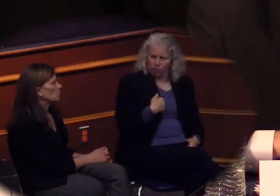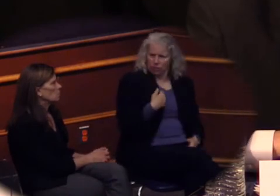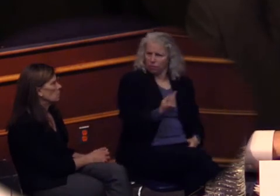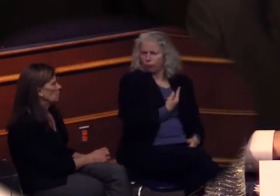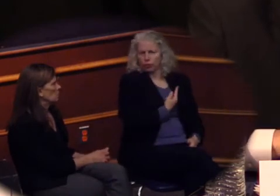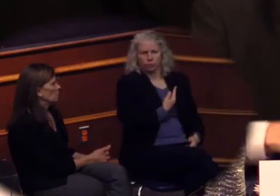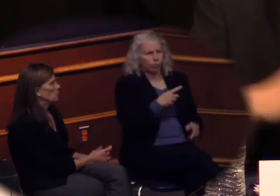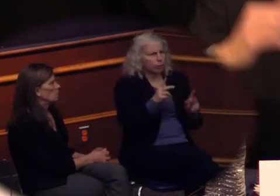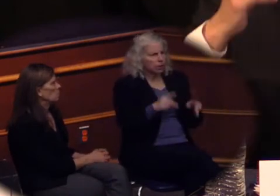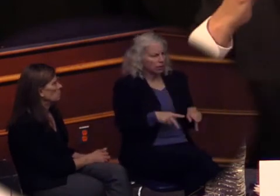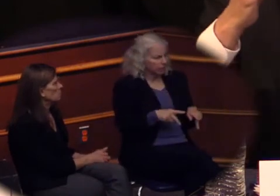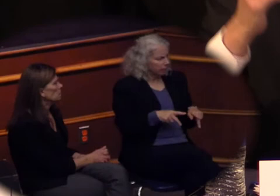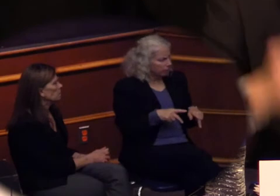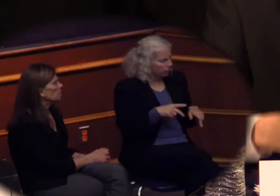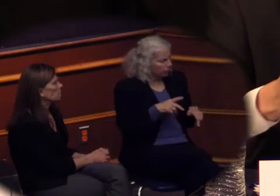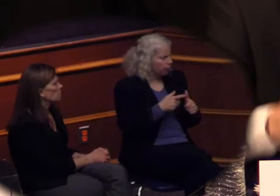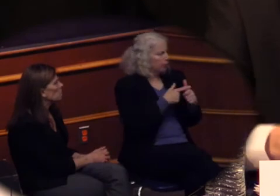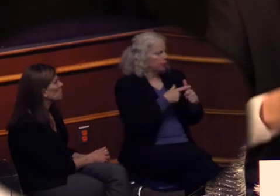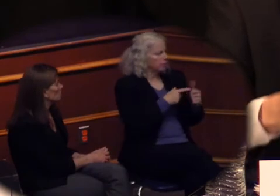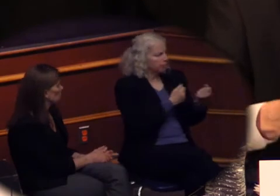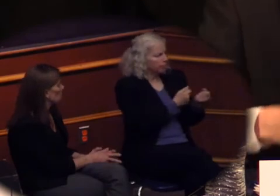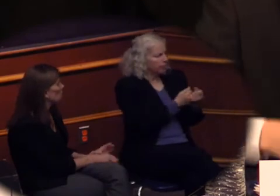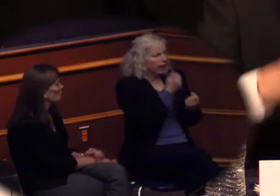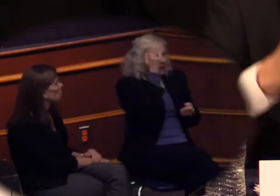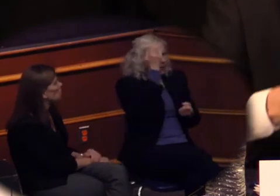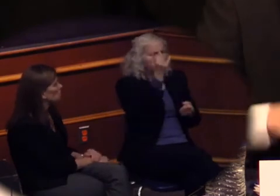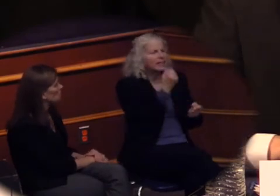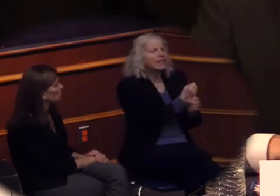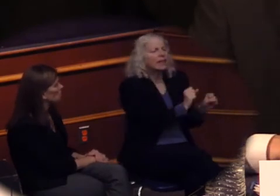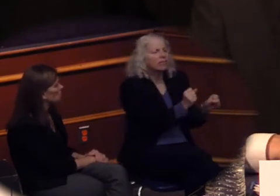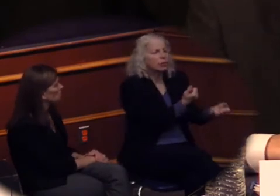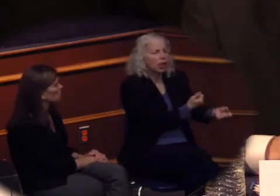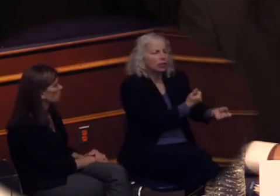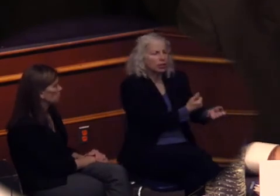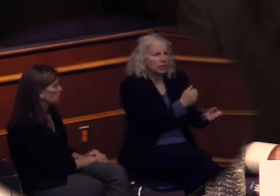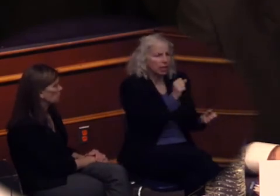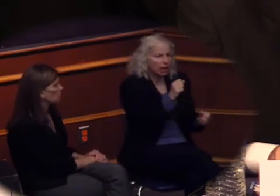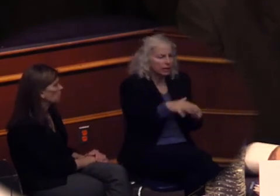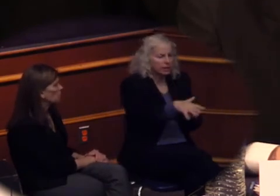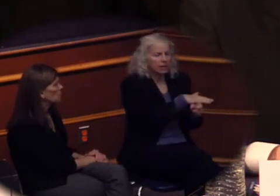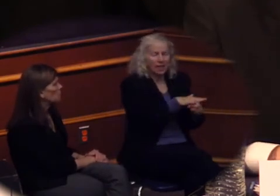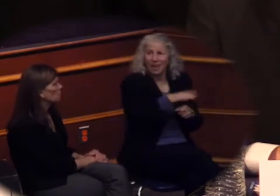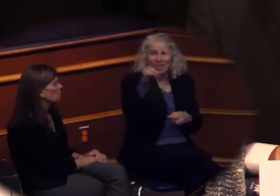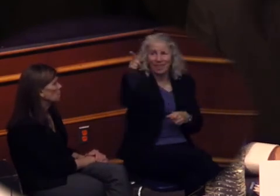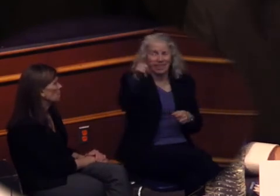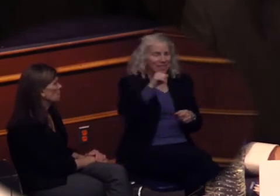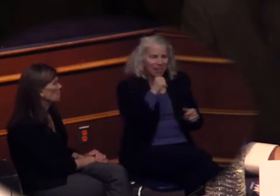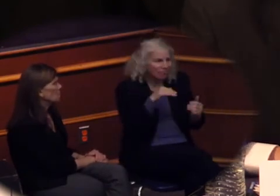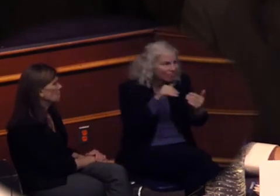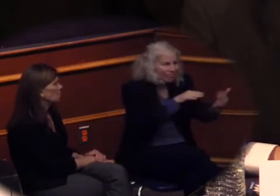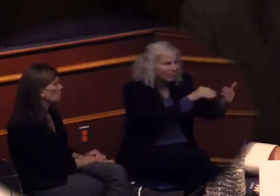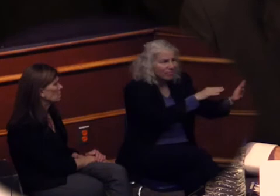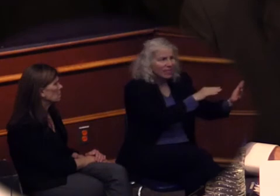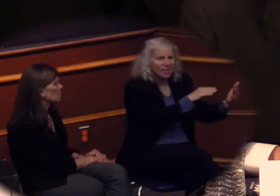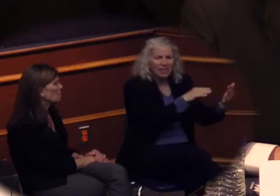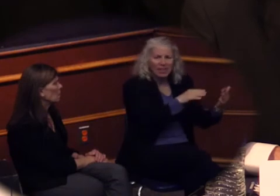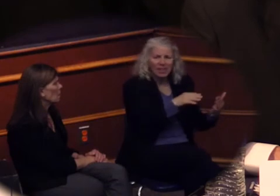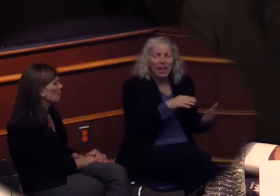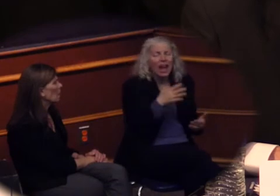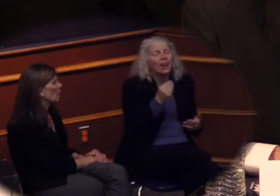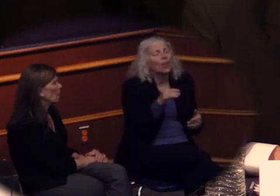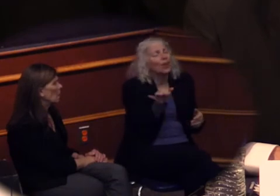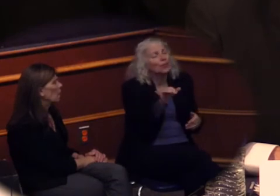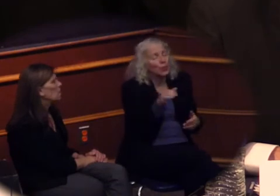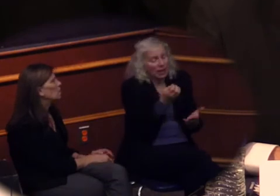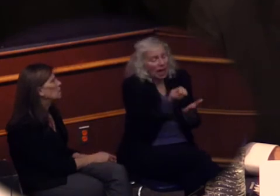safe injection sites, and the failure of this governor to respond with the level of treatment is critical. There's also a core element of economic